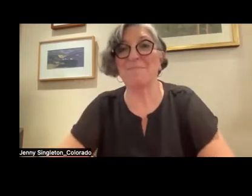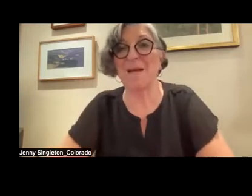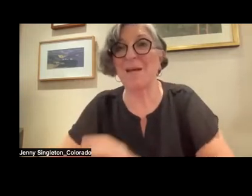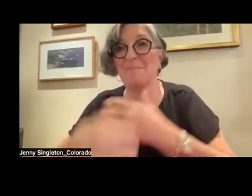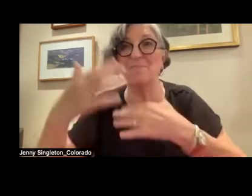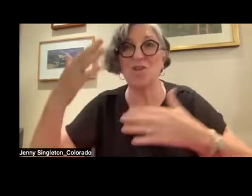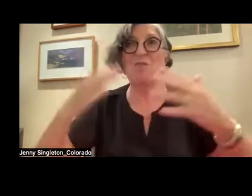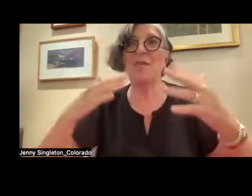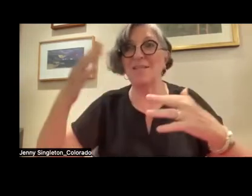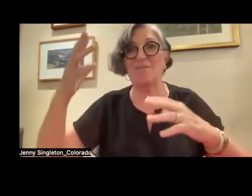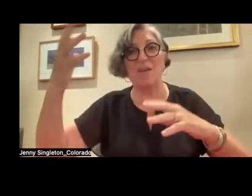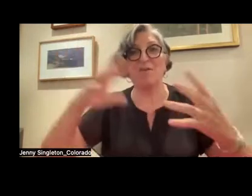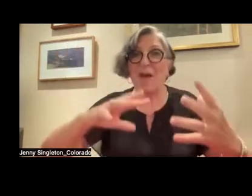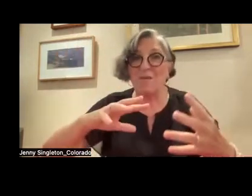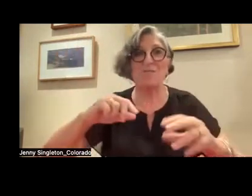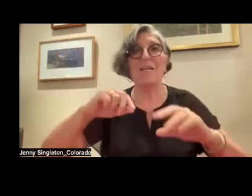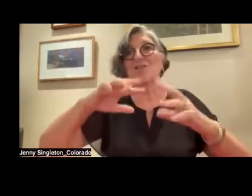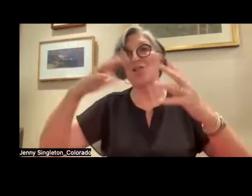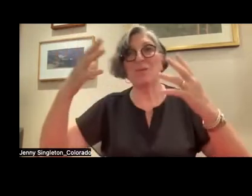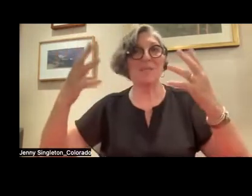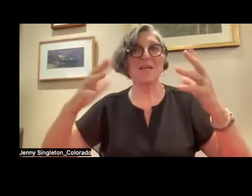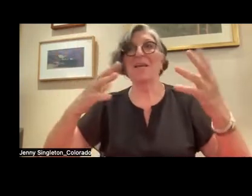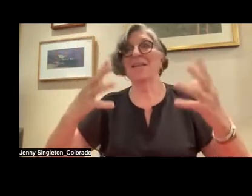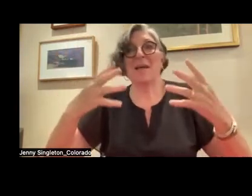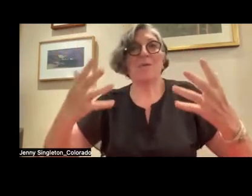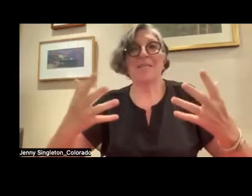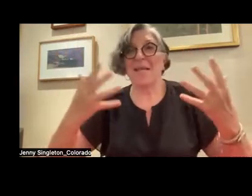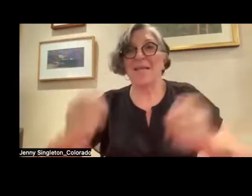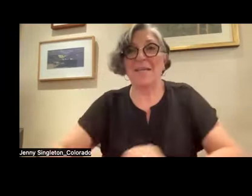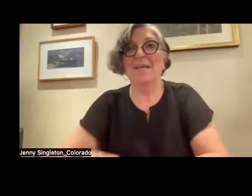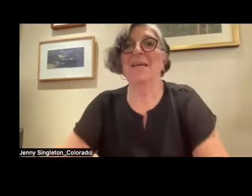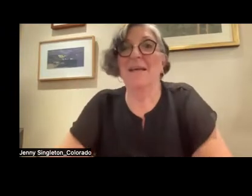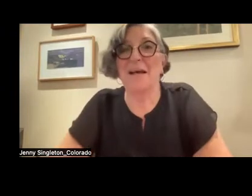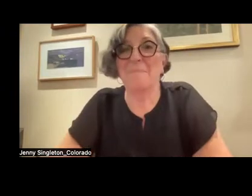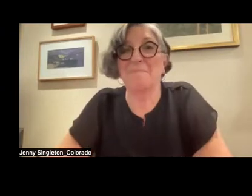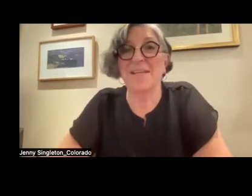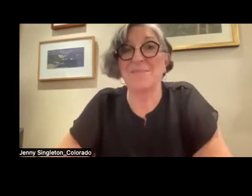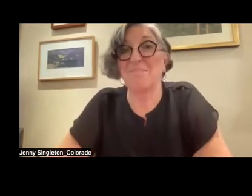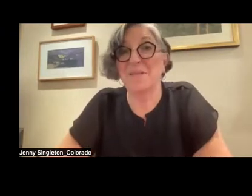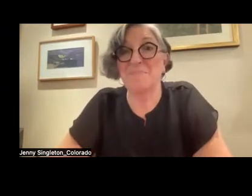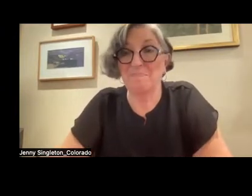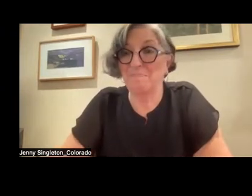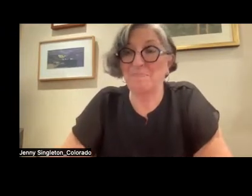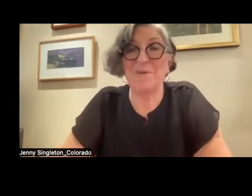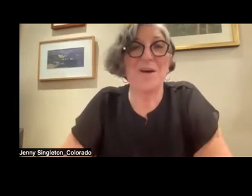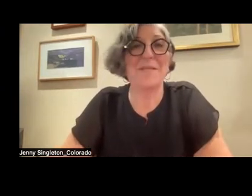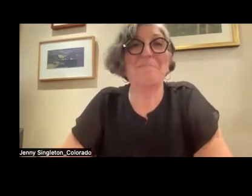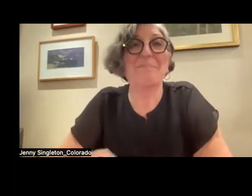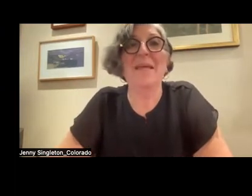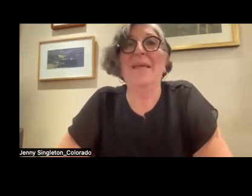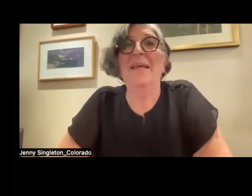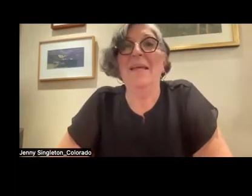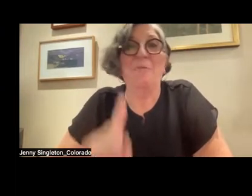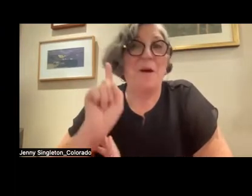can show these figure ground relationships. Simultaneity is pretty